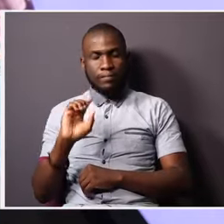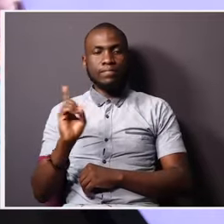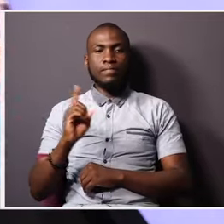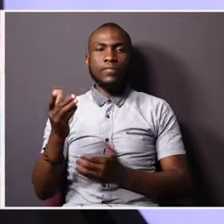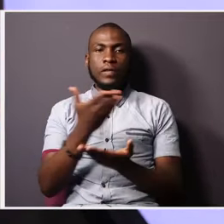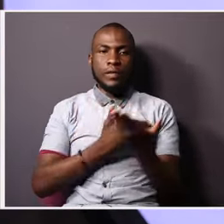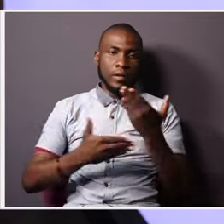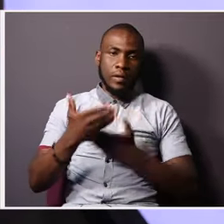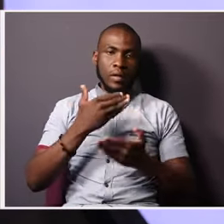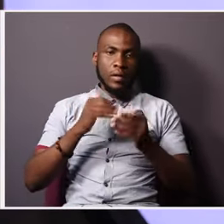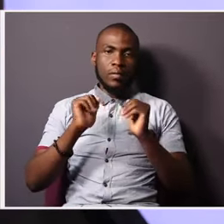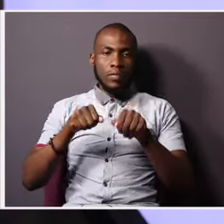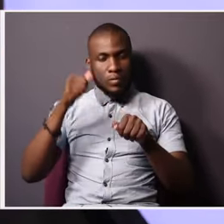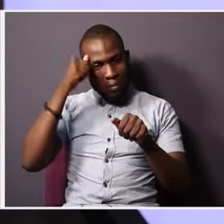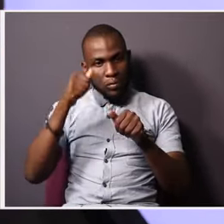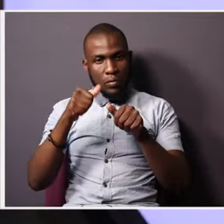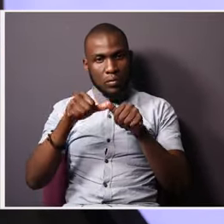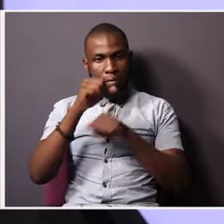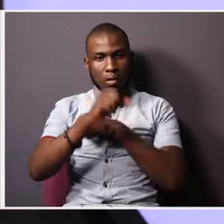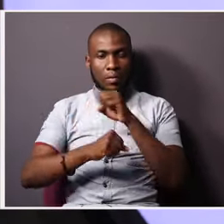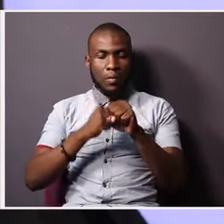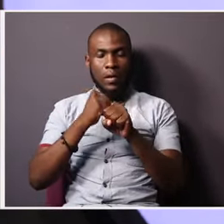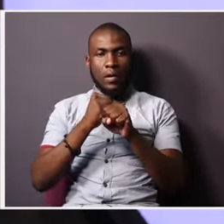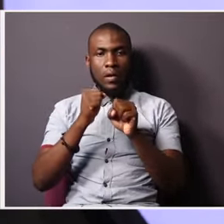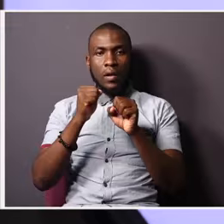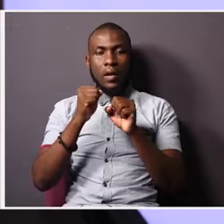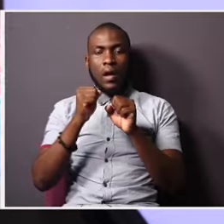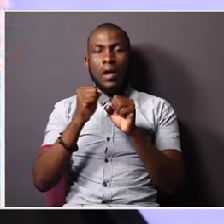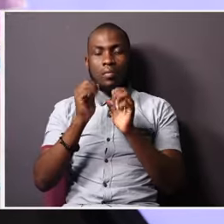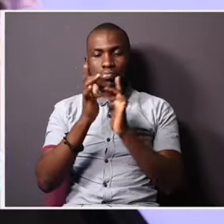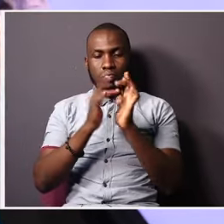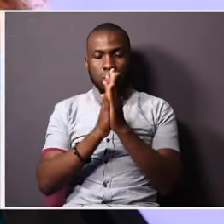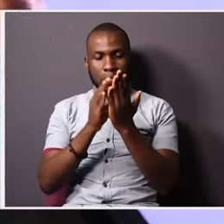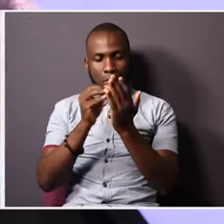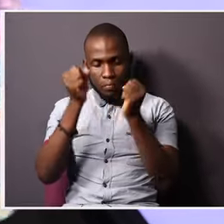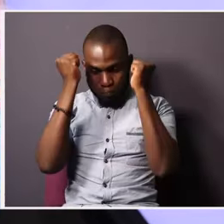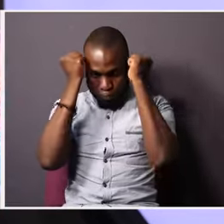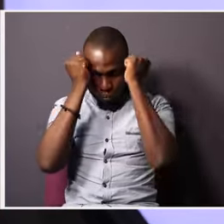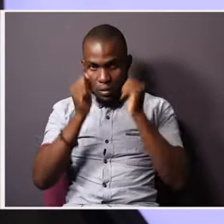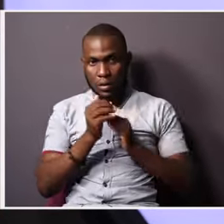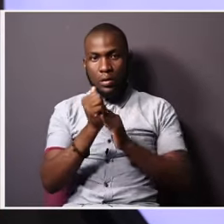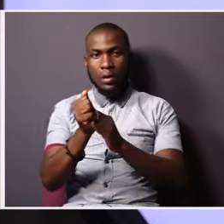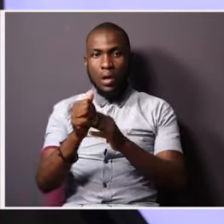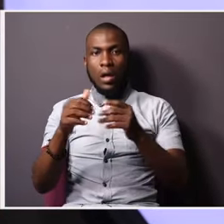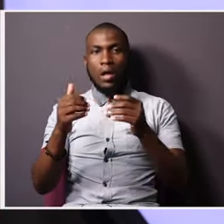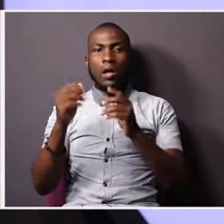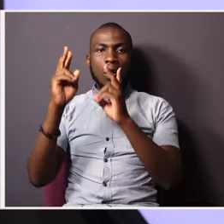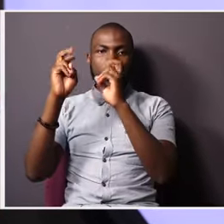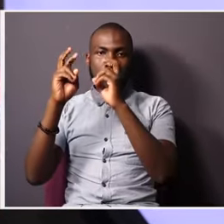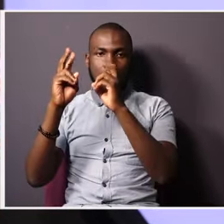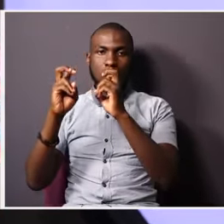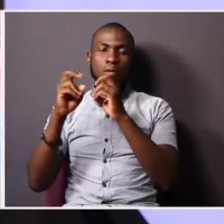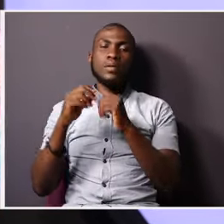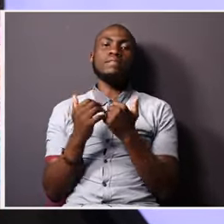to engage and remember to use the annual Bible study guide. Now, this is for a further study on our